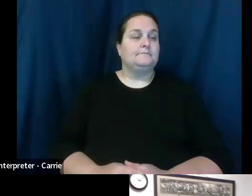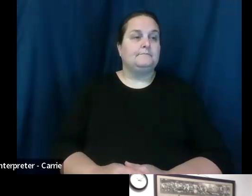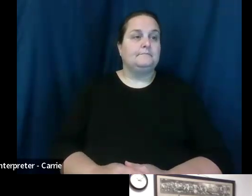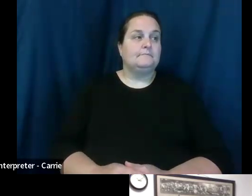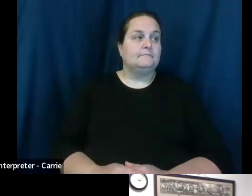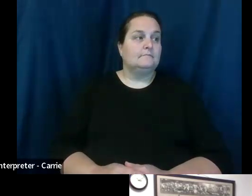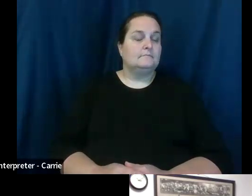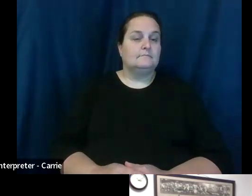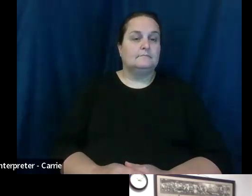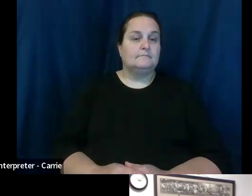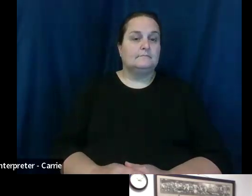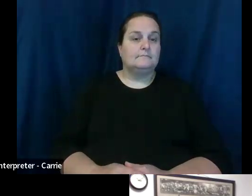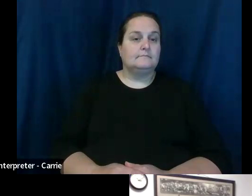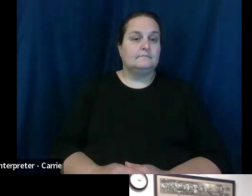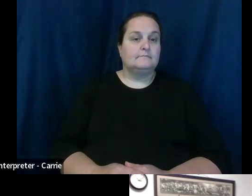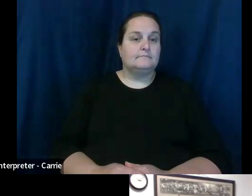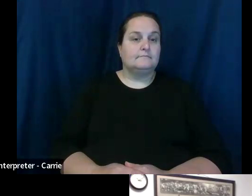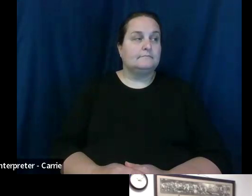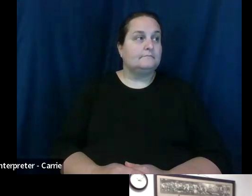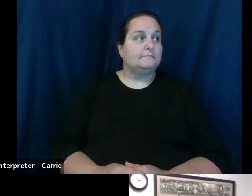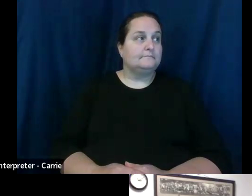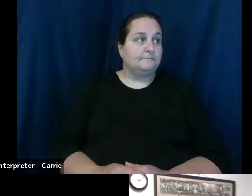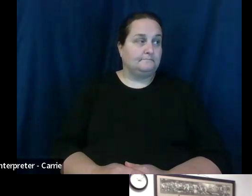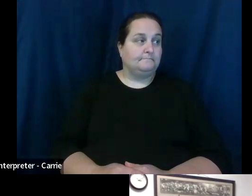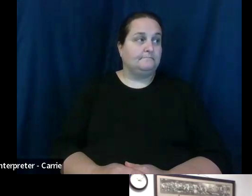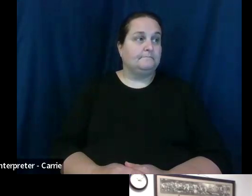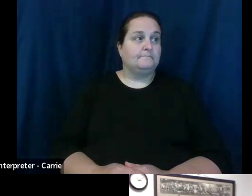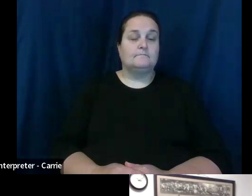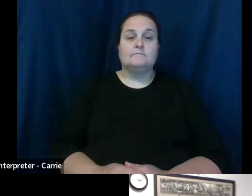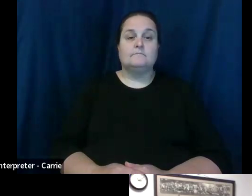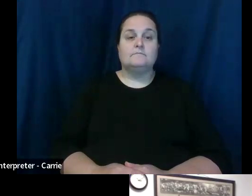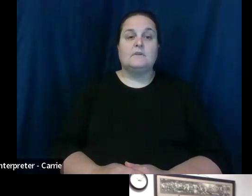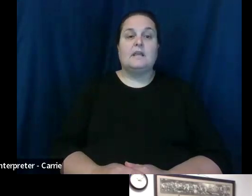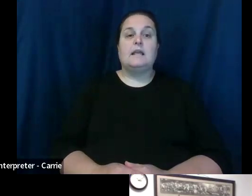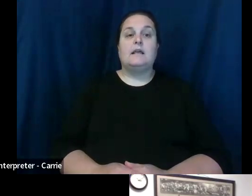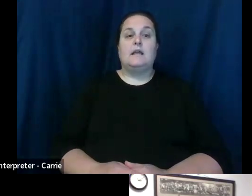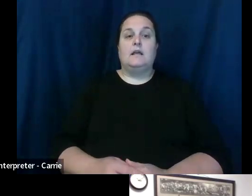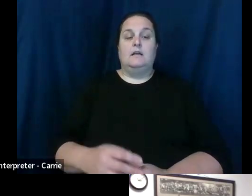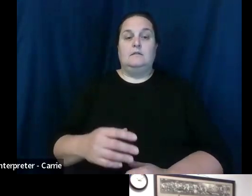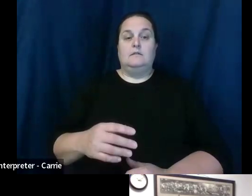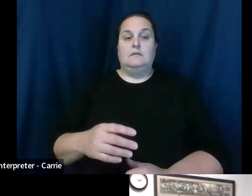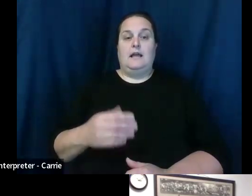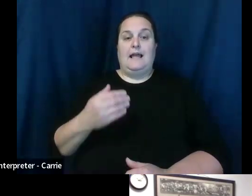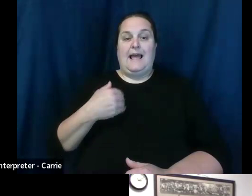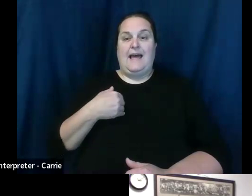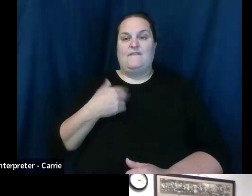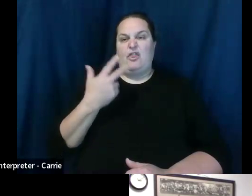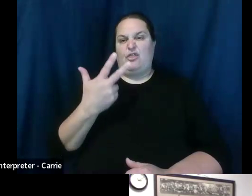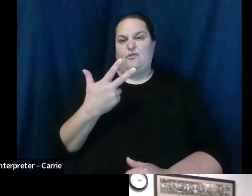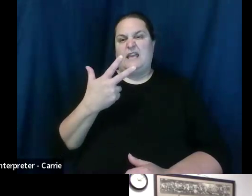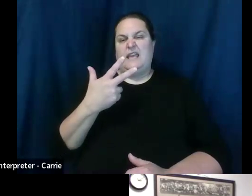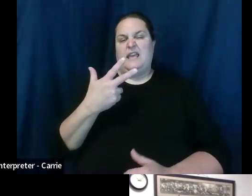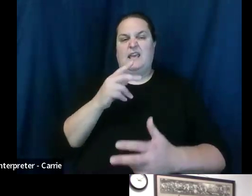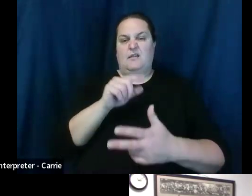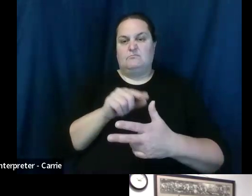we will get to the first page. So the first of our three little questionnaires is asking us